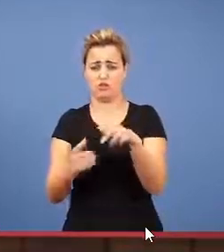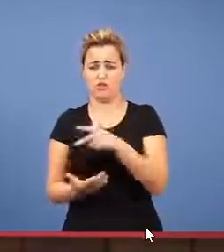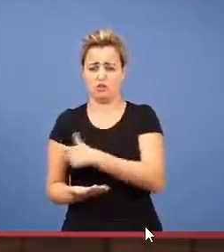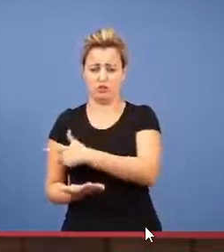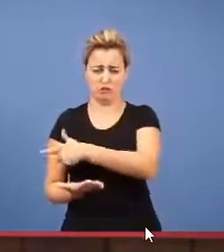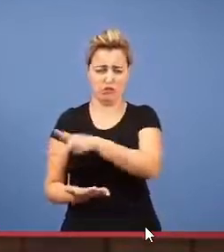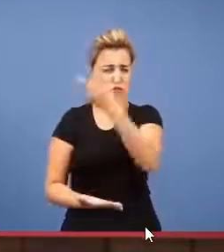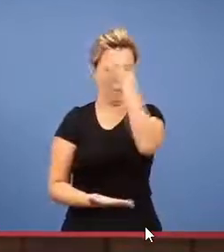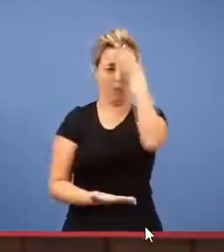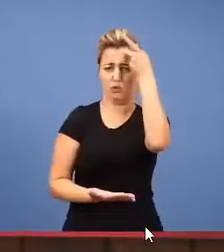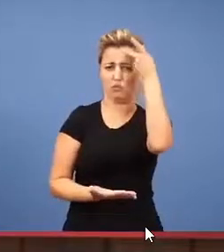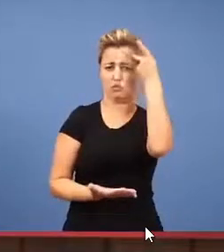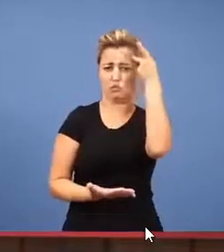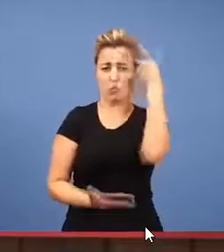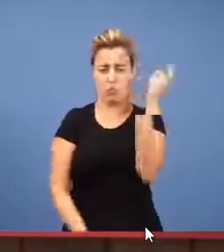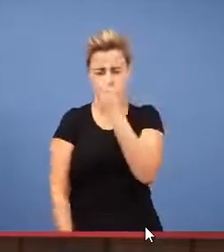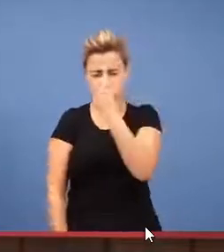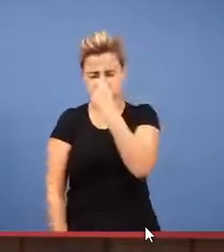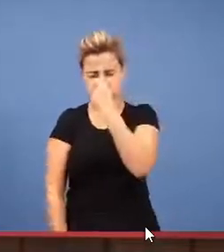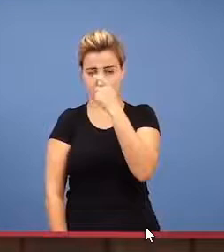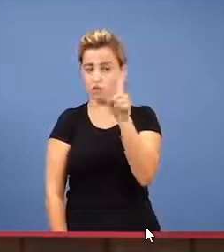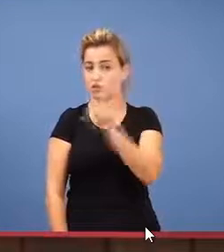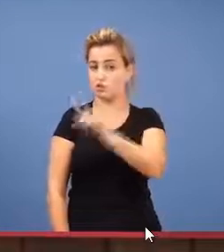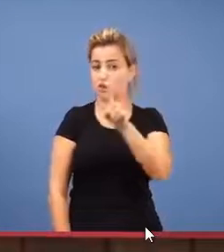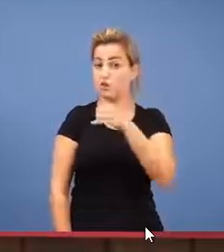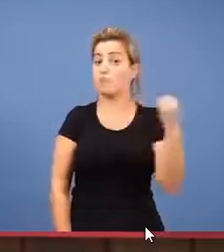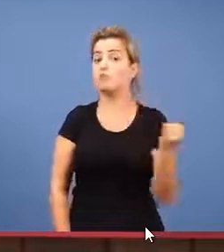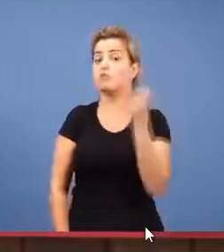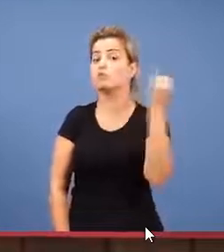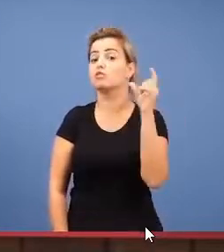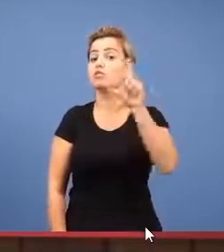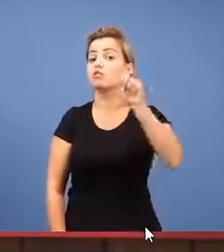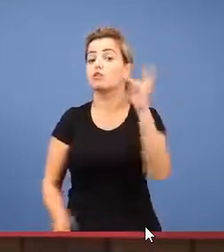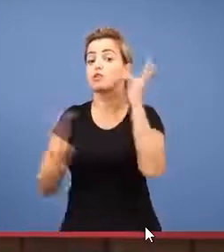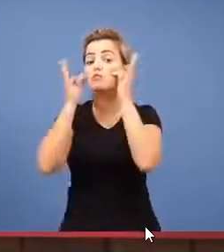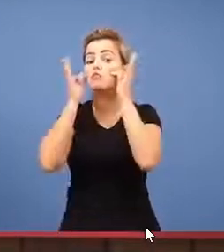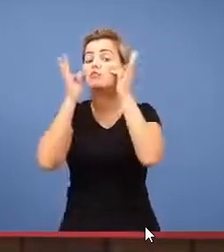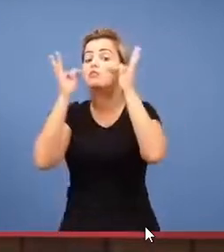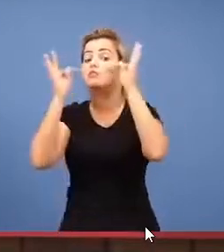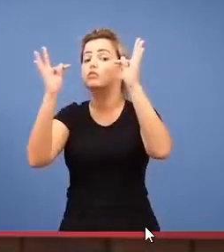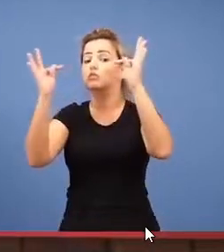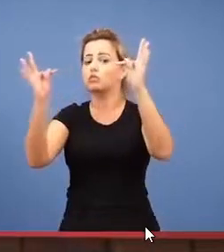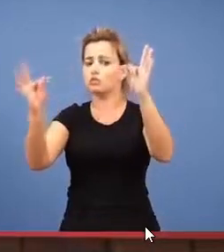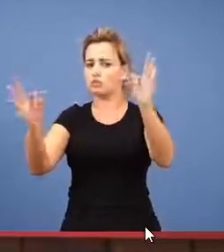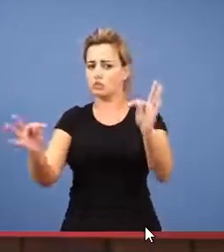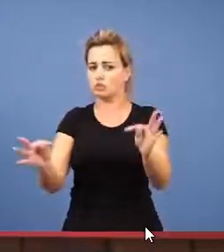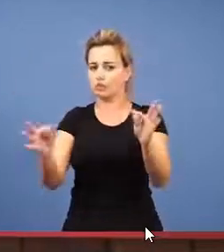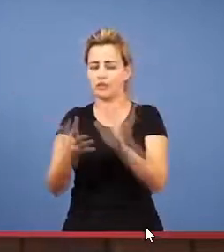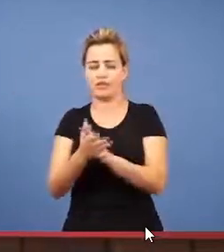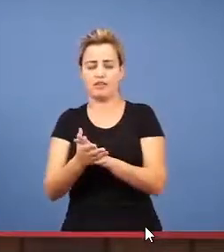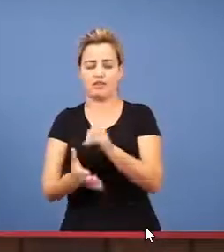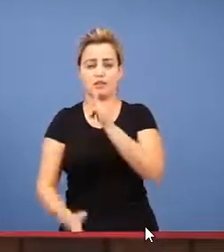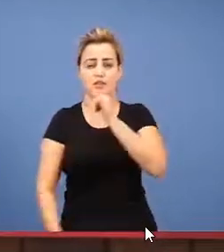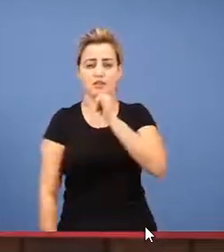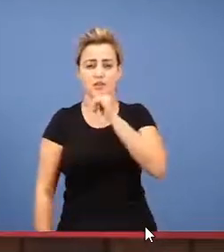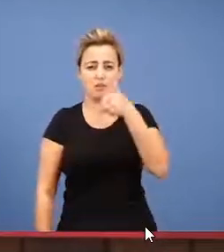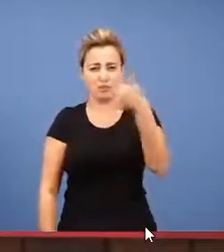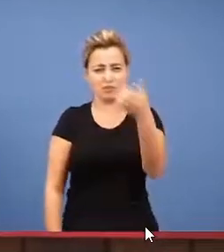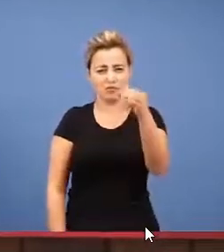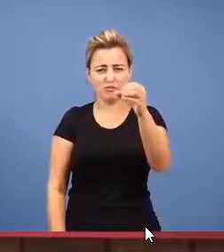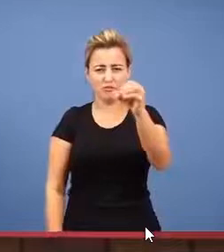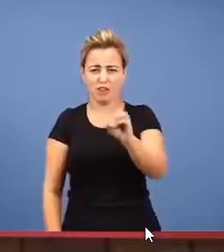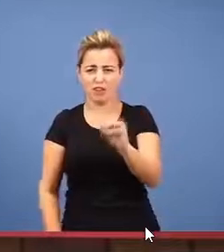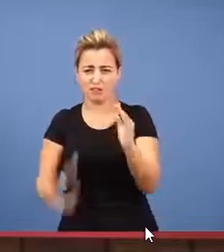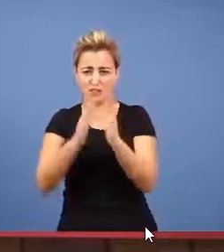church, seeing millions of millions, no, but it's going to see a witness. And you know where the witness is? 10